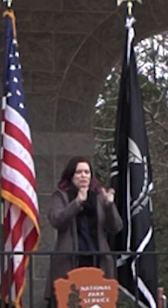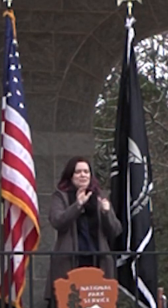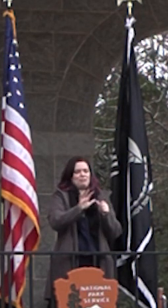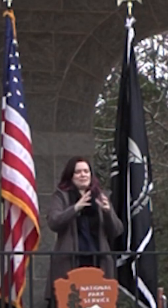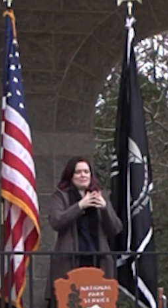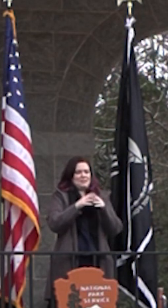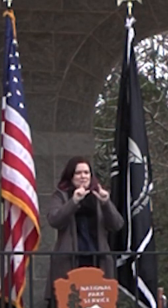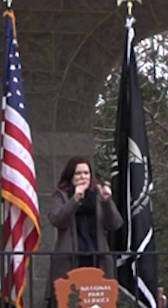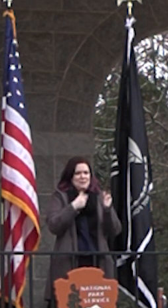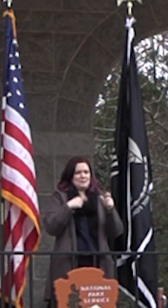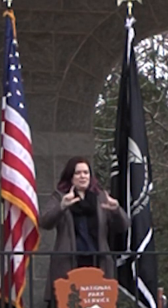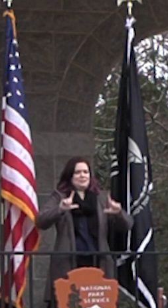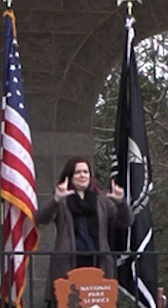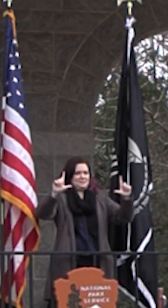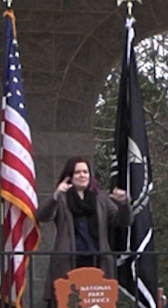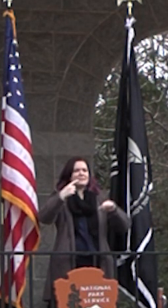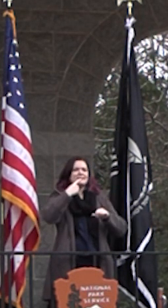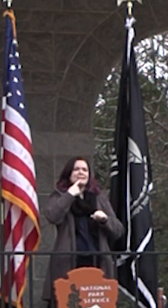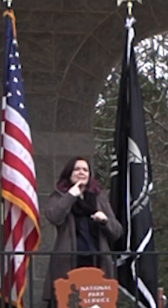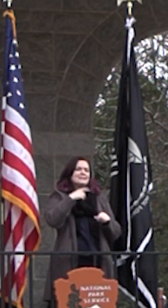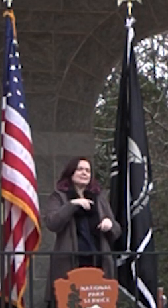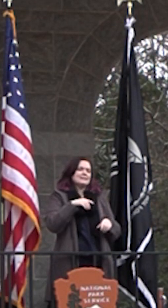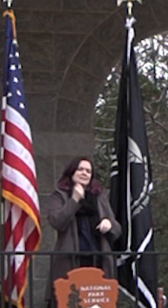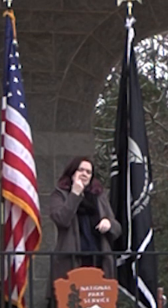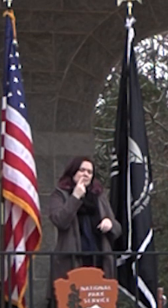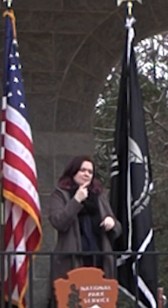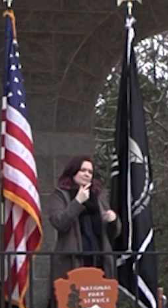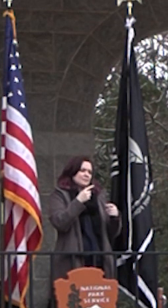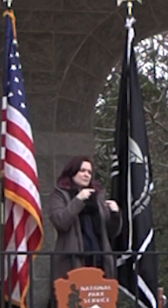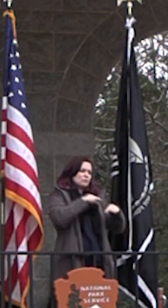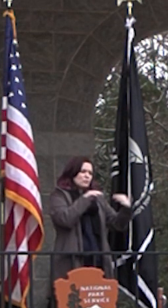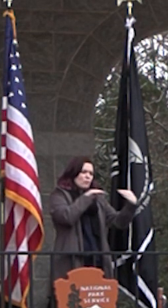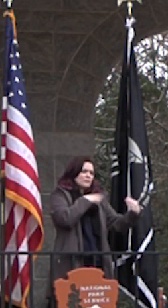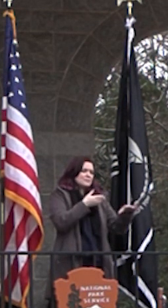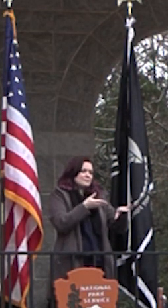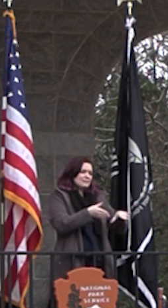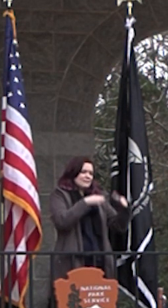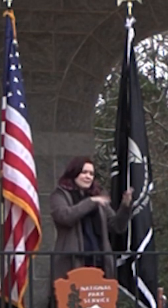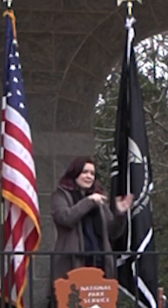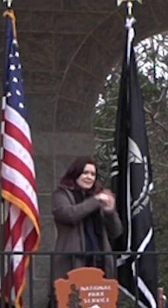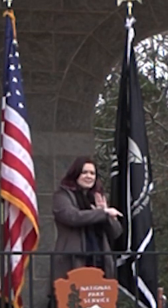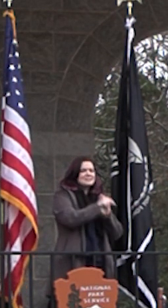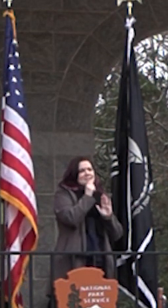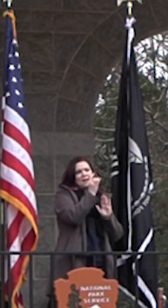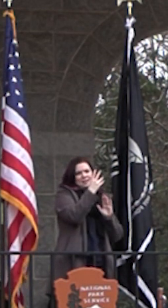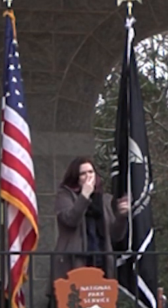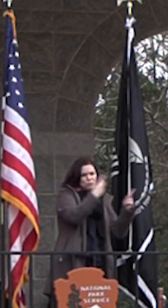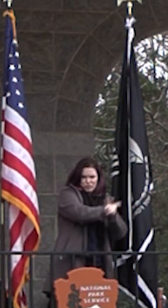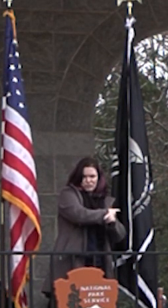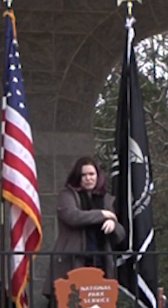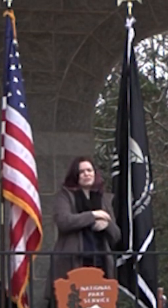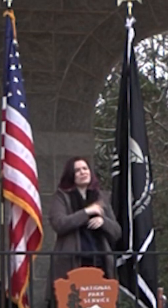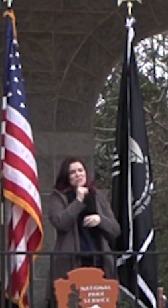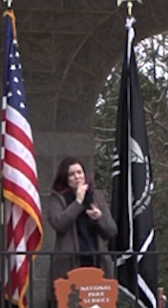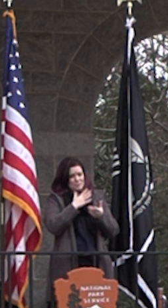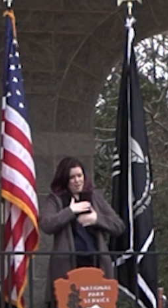this: to be killed in war is not the worst thing that can happen. To be lost is not